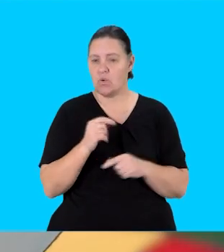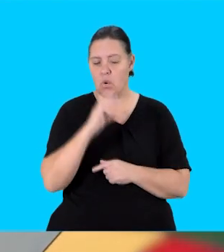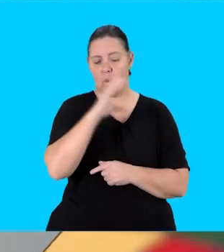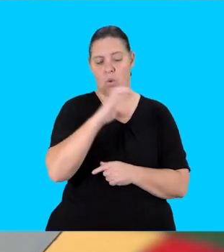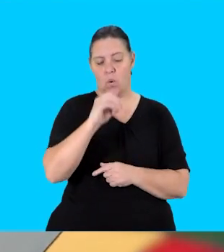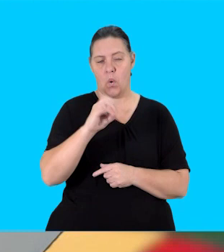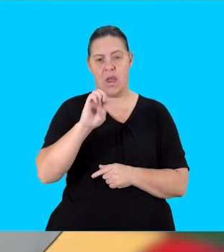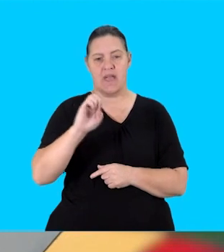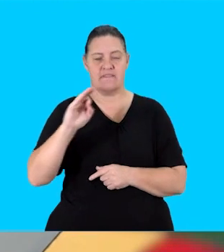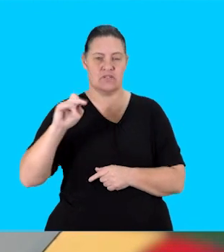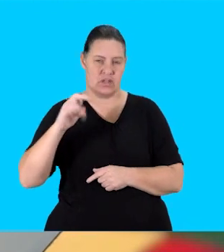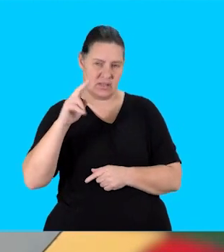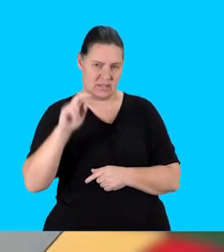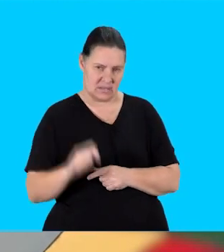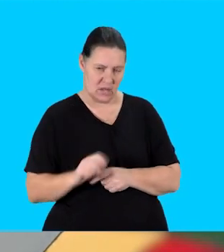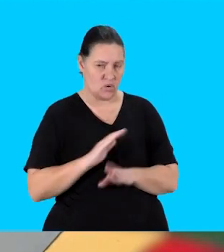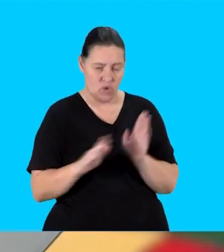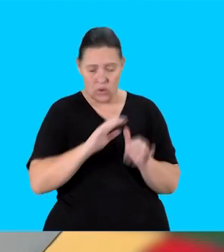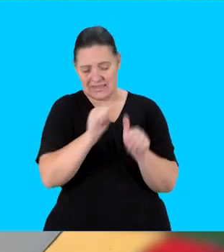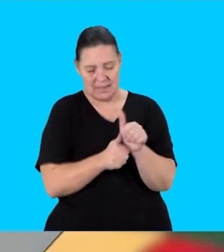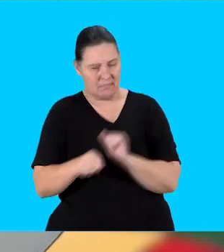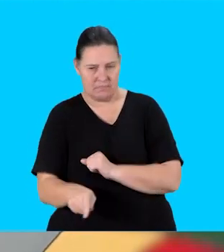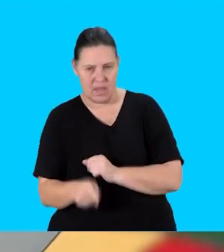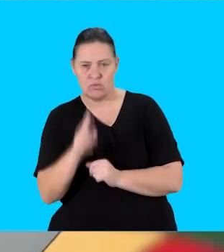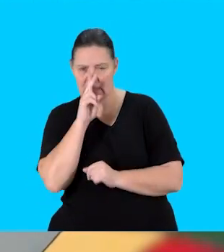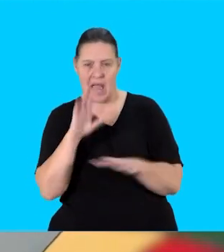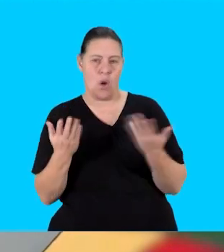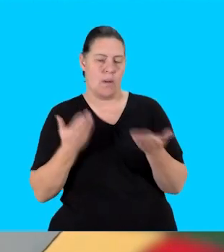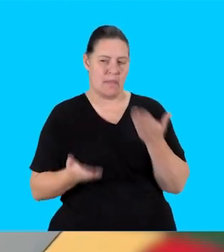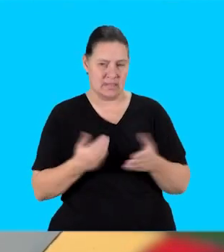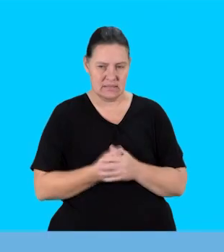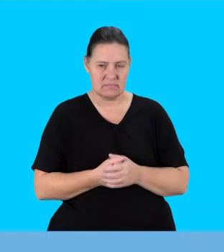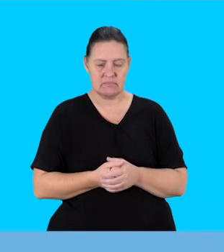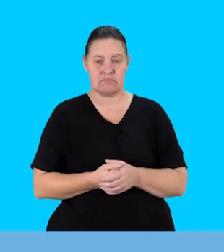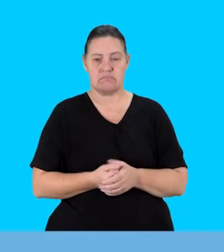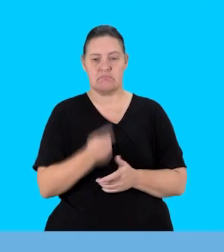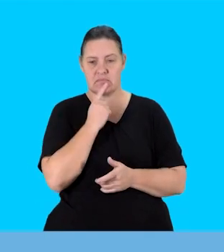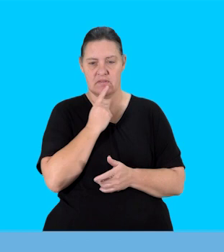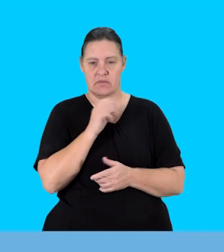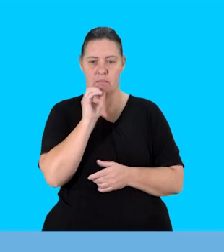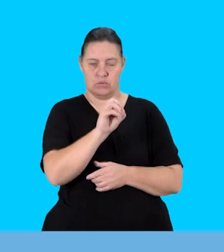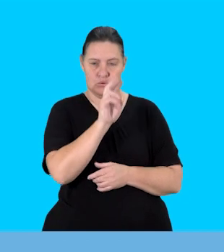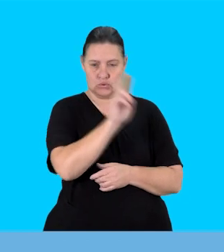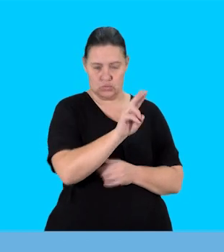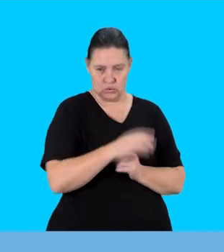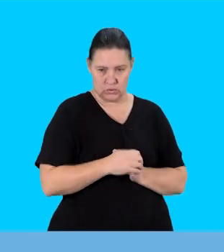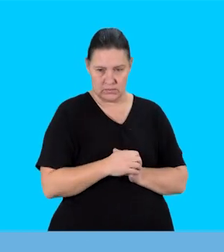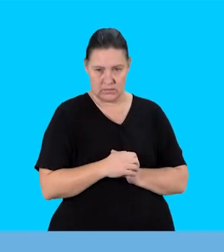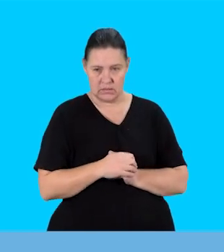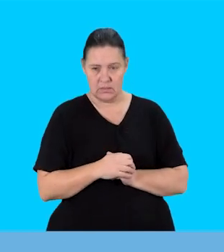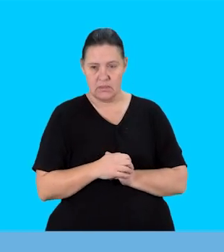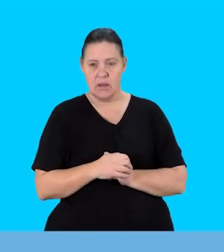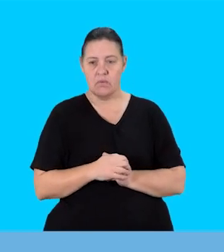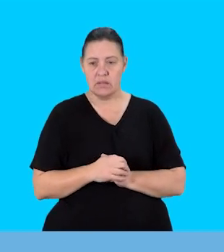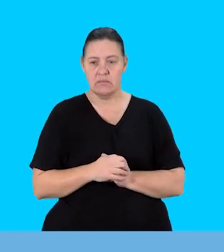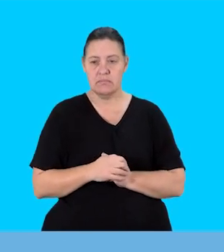use the coefficients and never the subscripts. So let's see how do we then balance. So if I insert a 2 here, these 2,